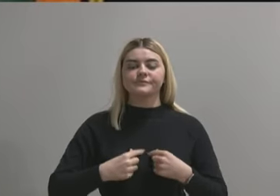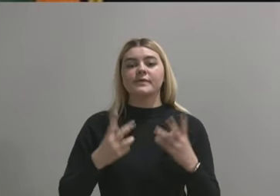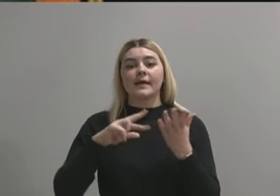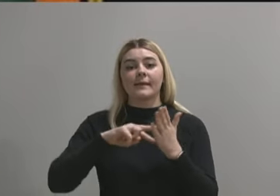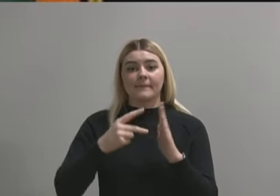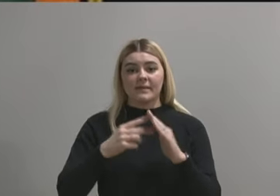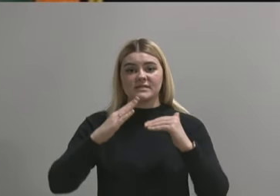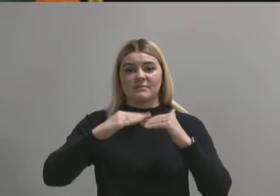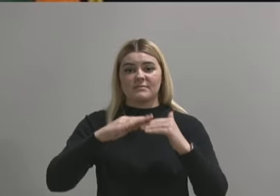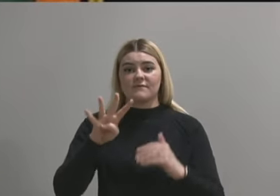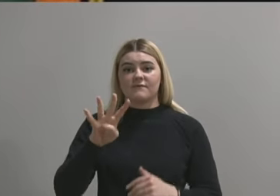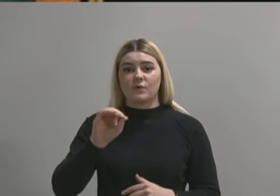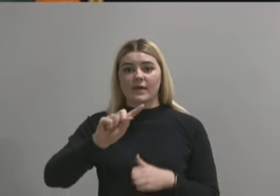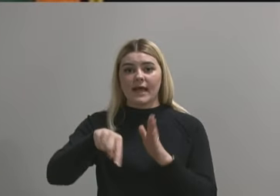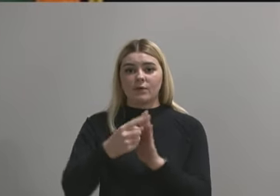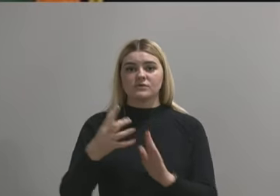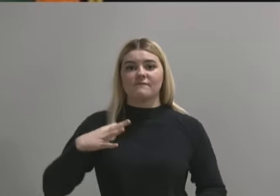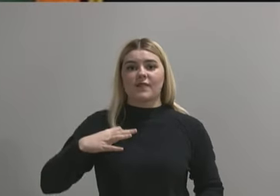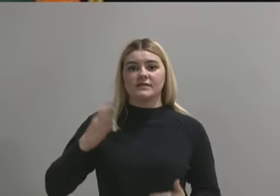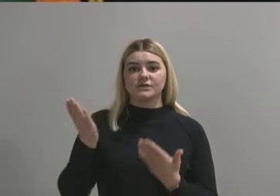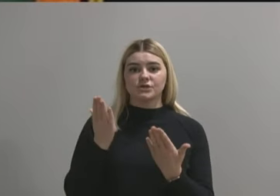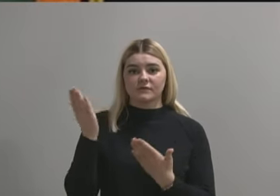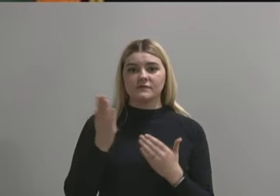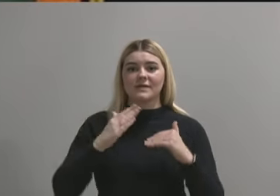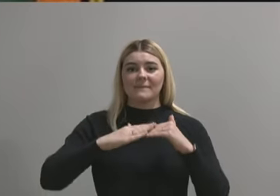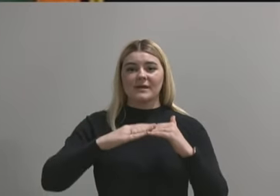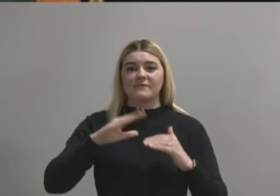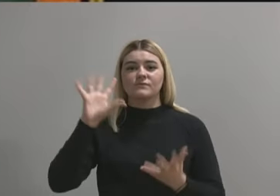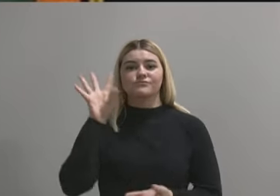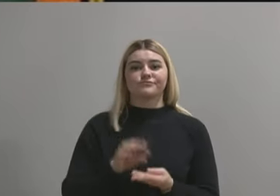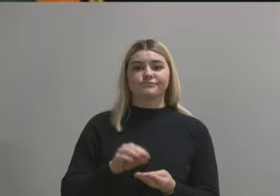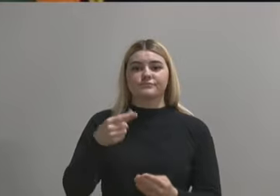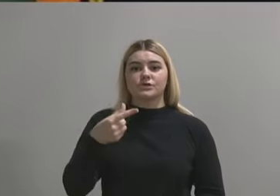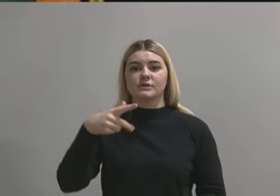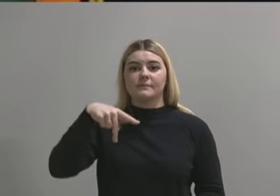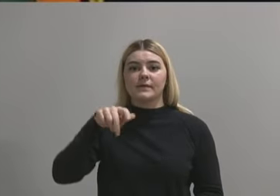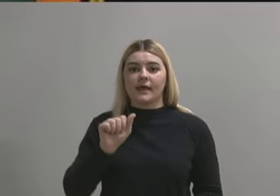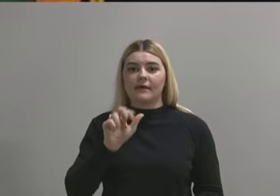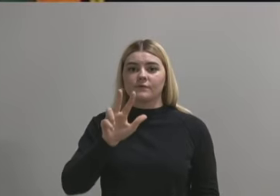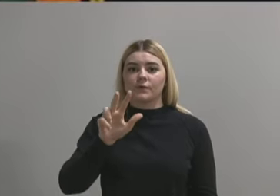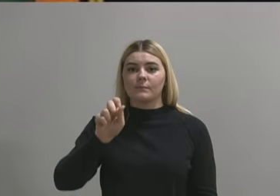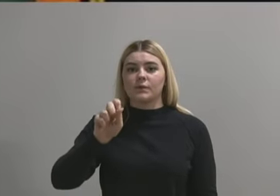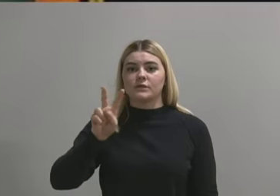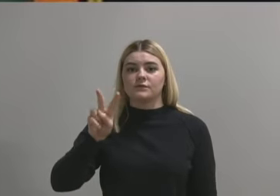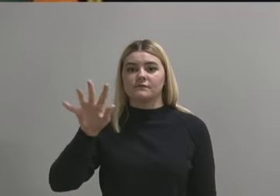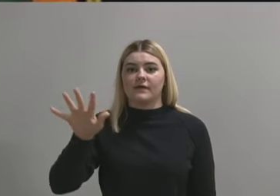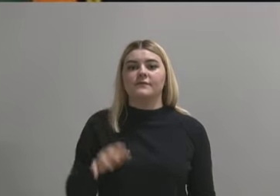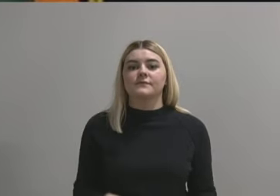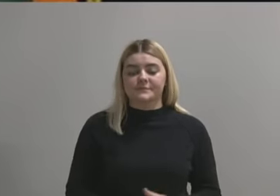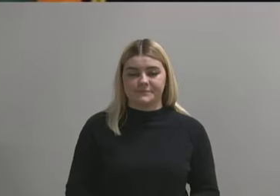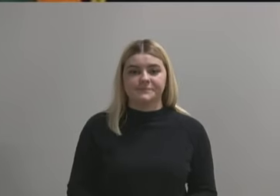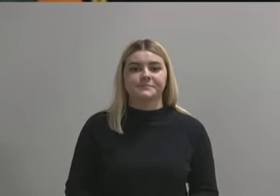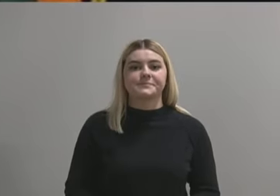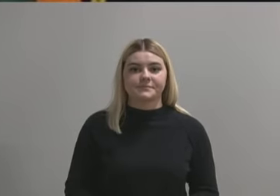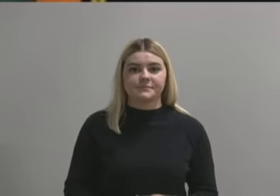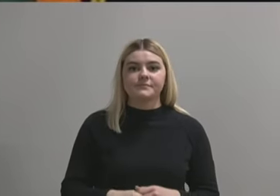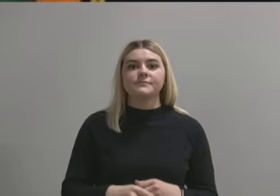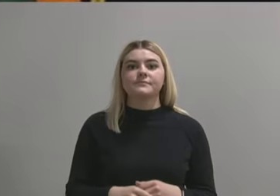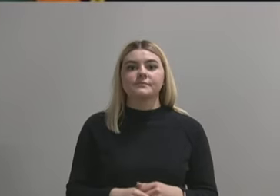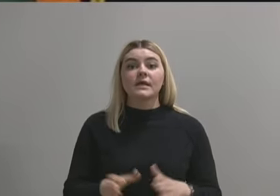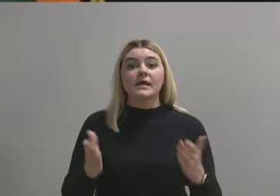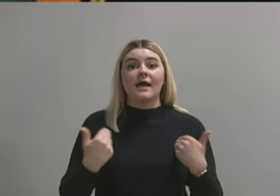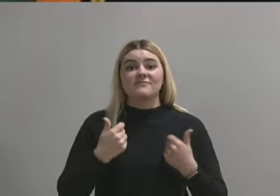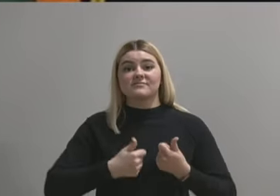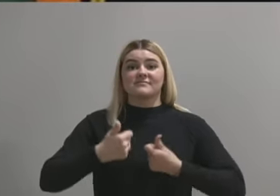40 hours of volunteer service with a minimum cumulative GPA of 3.25. To earn major honors in